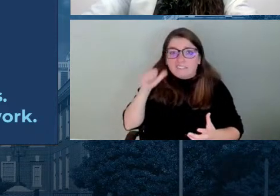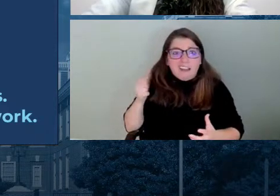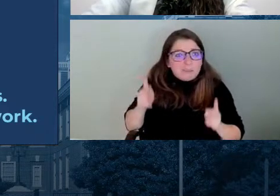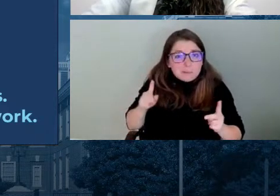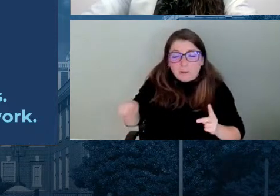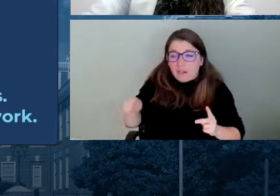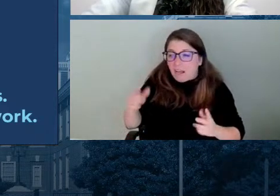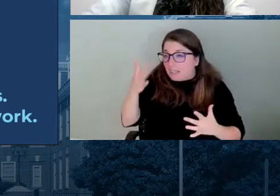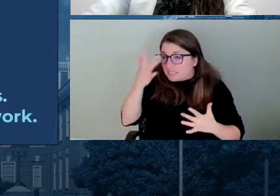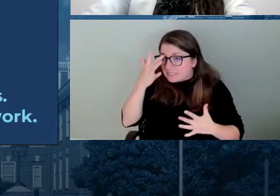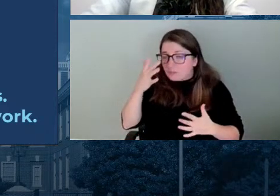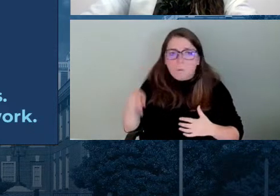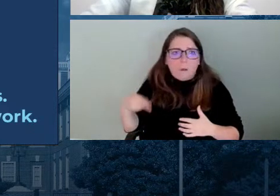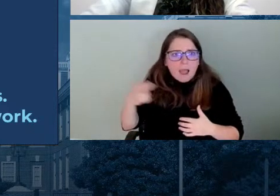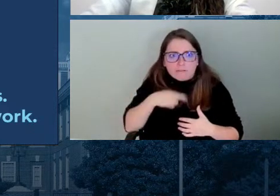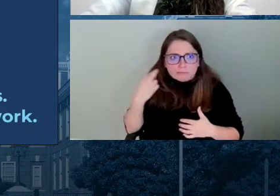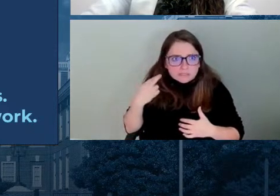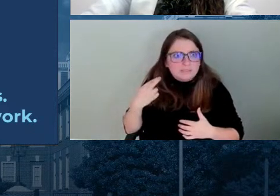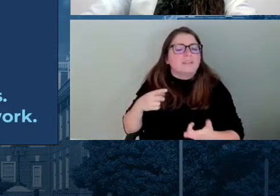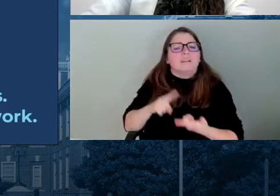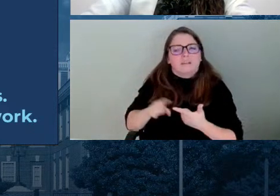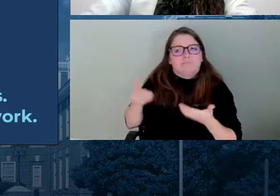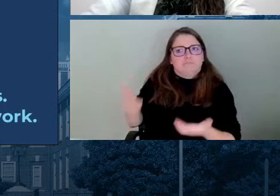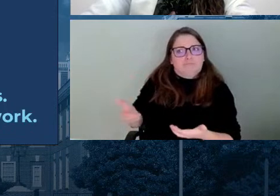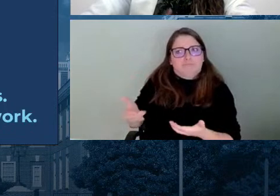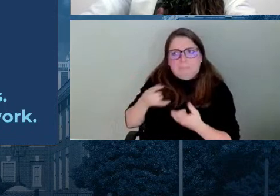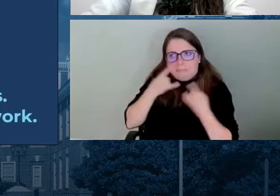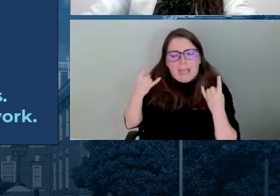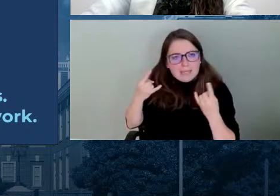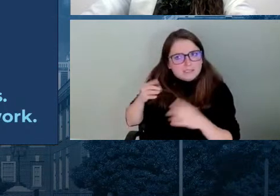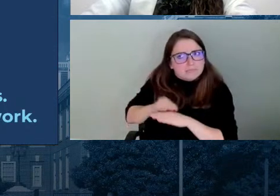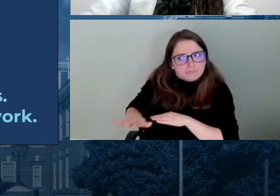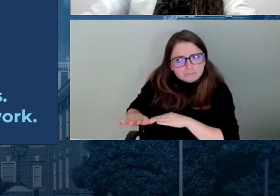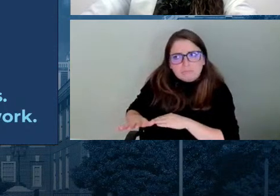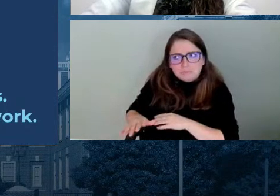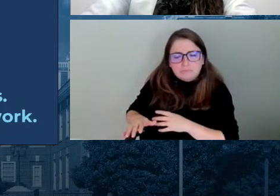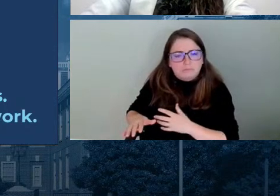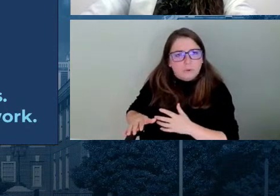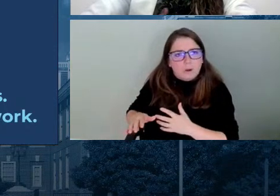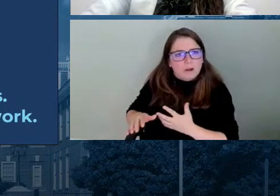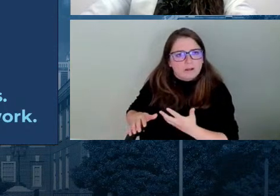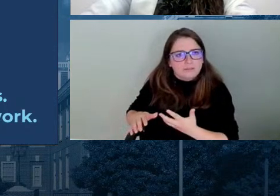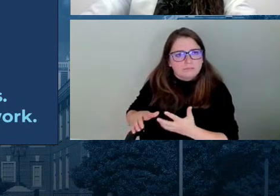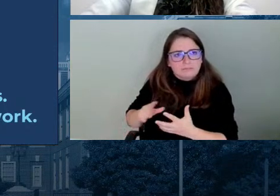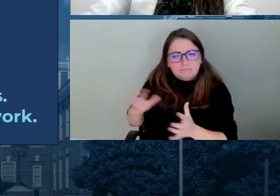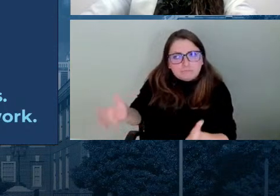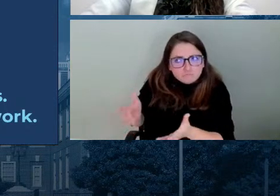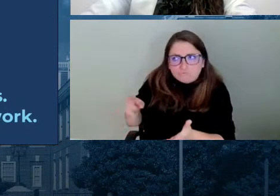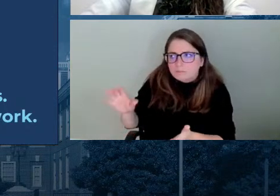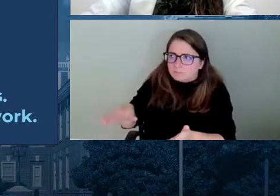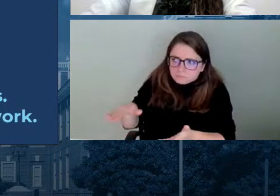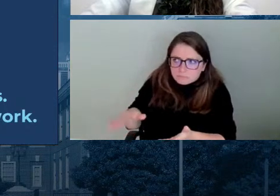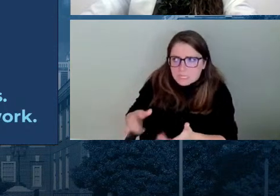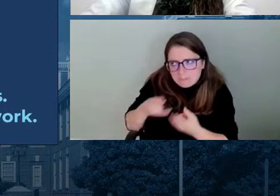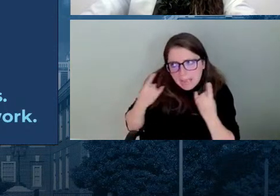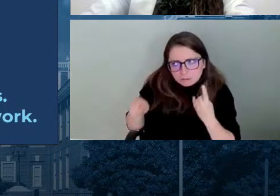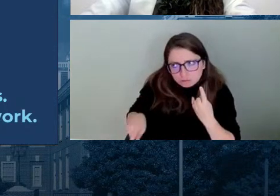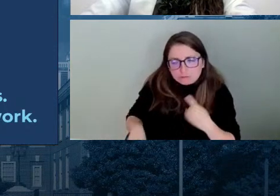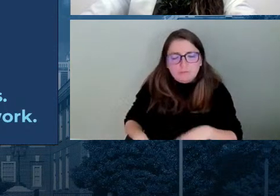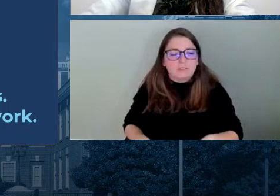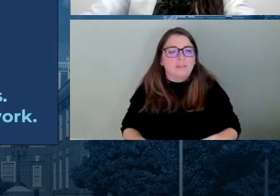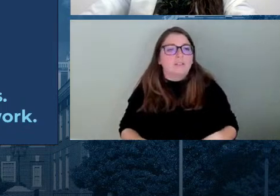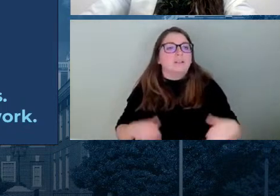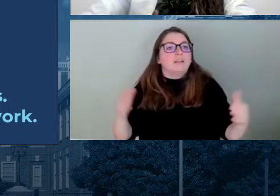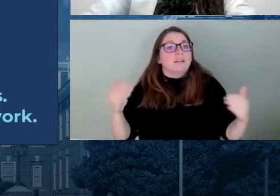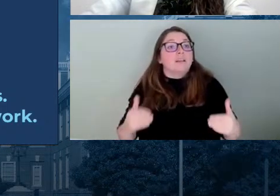high risk. If you're feeling sick, we want you to stay home. At the start of those symptoms, you can stay home.